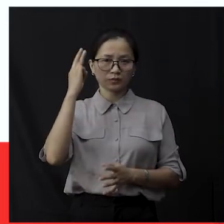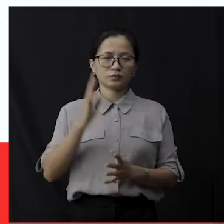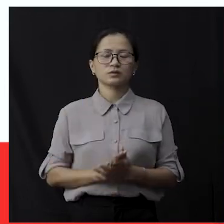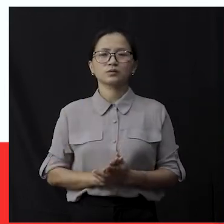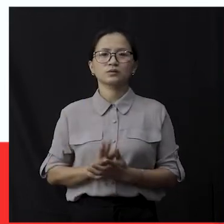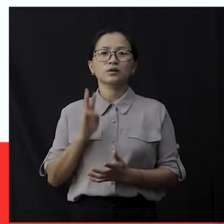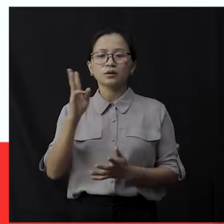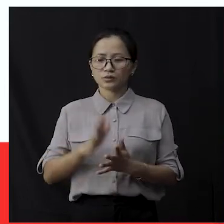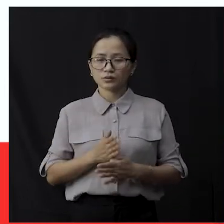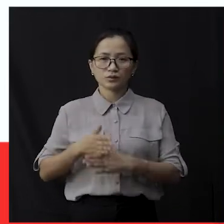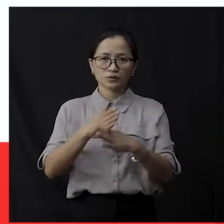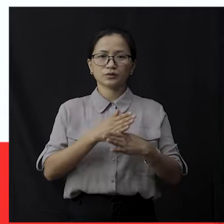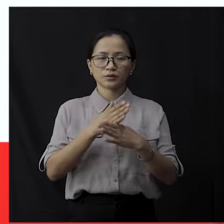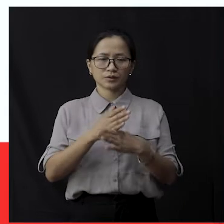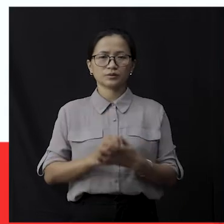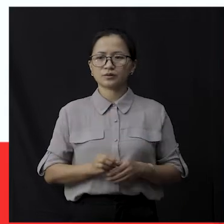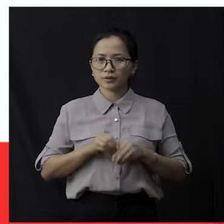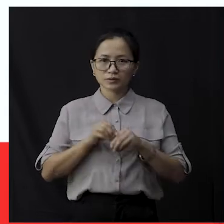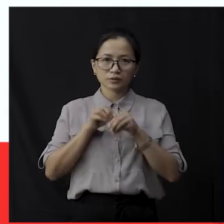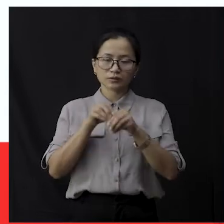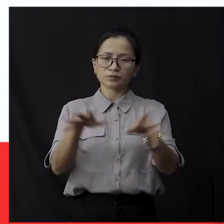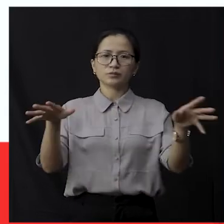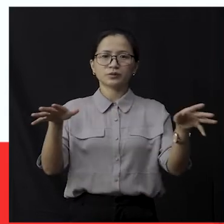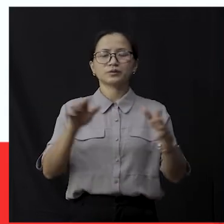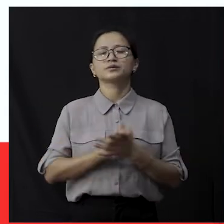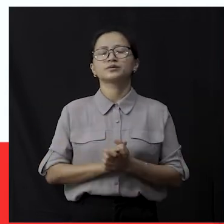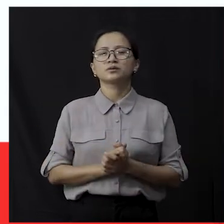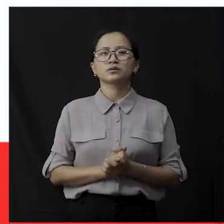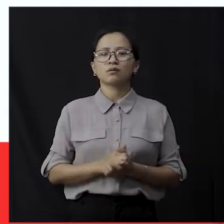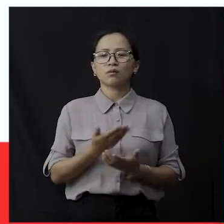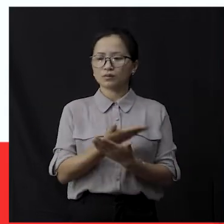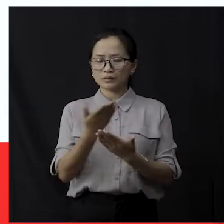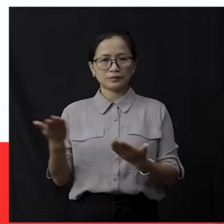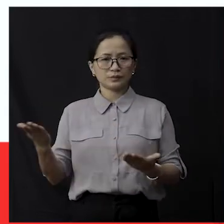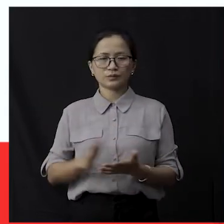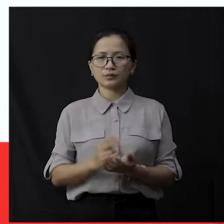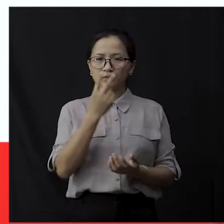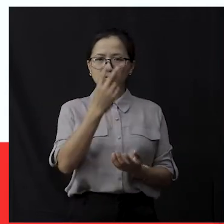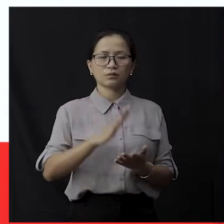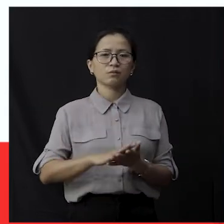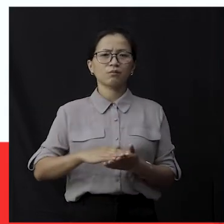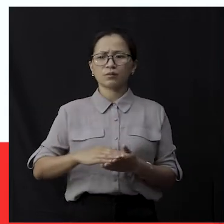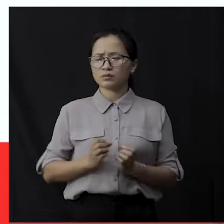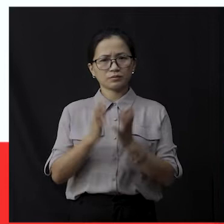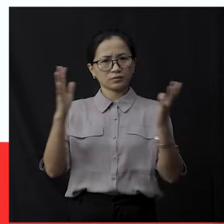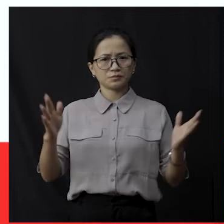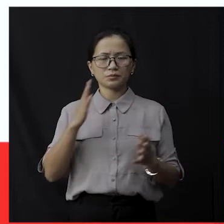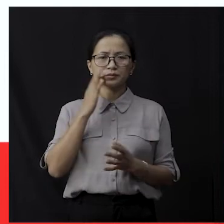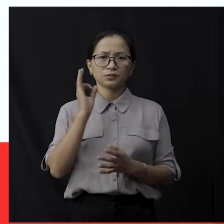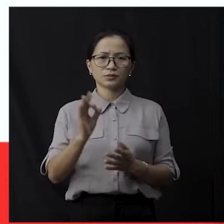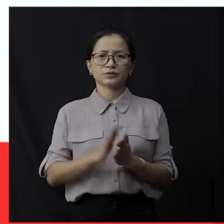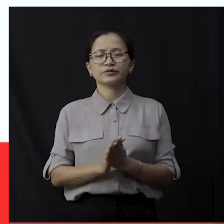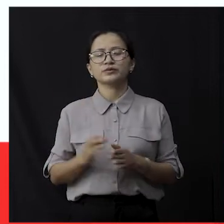spread awareness. Now students, again, we are going to see more importance of